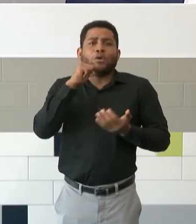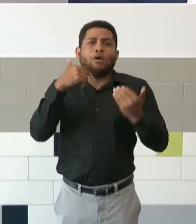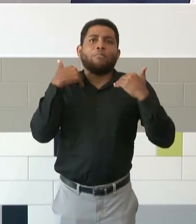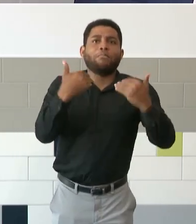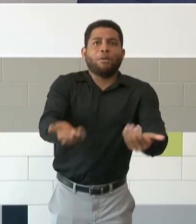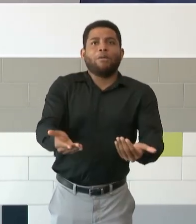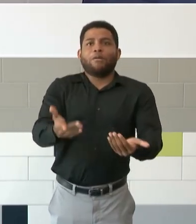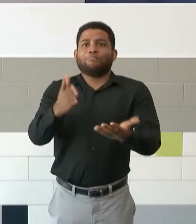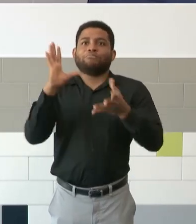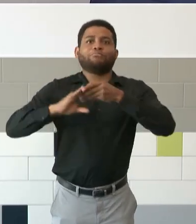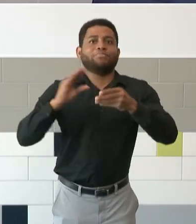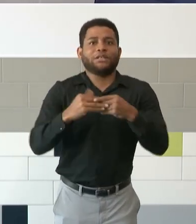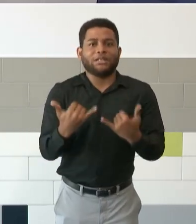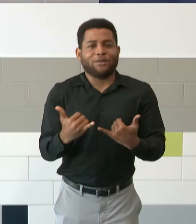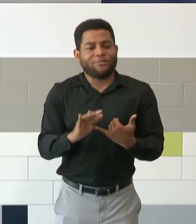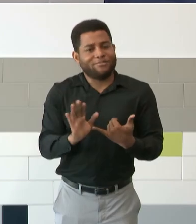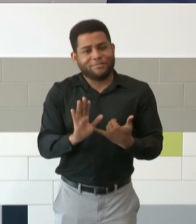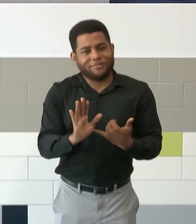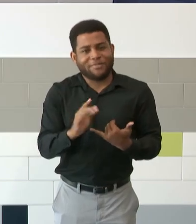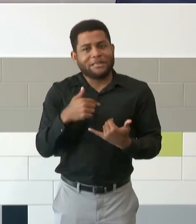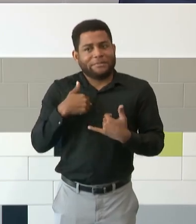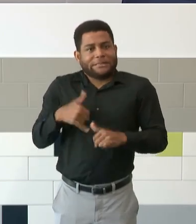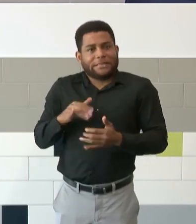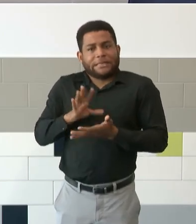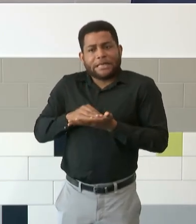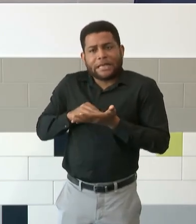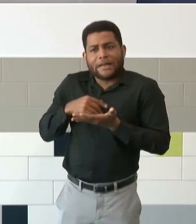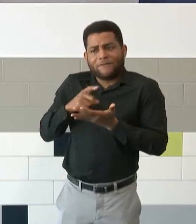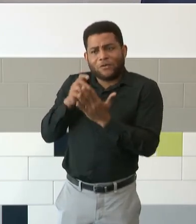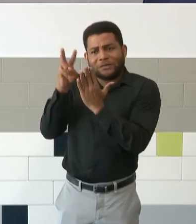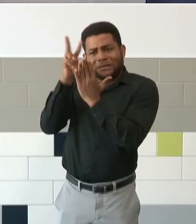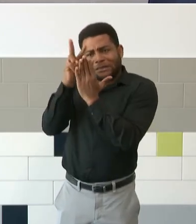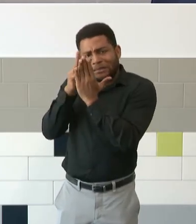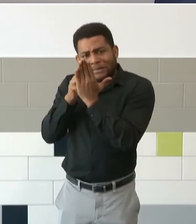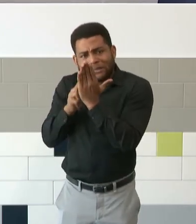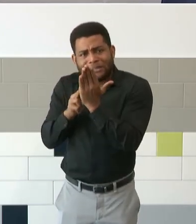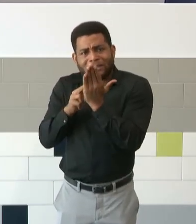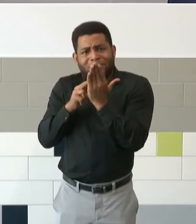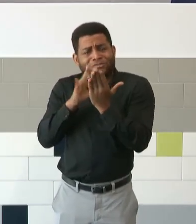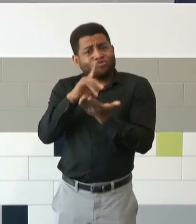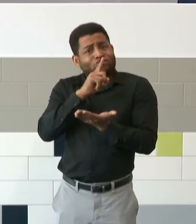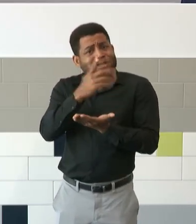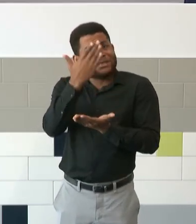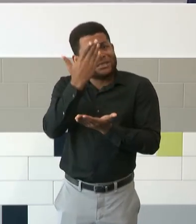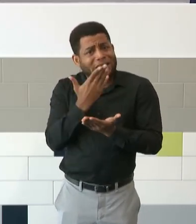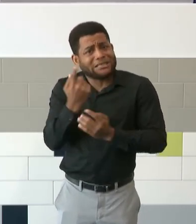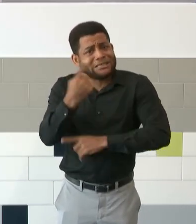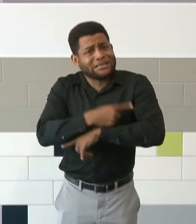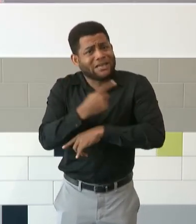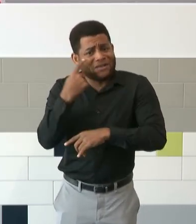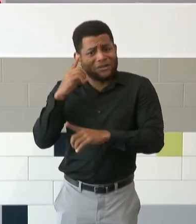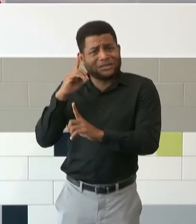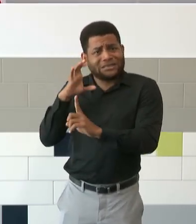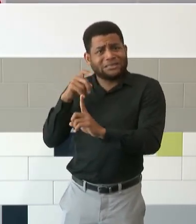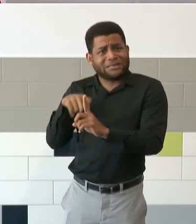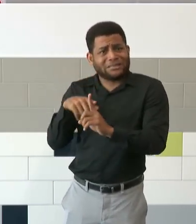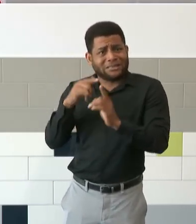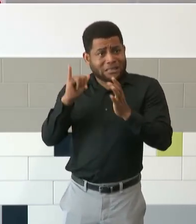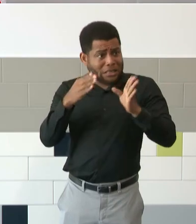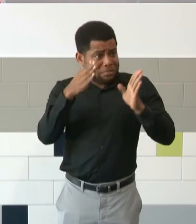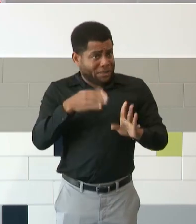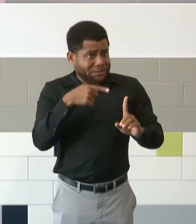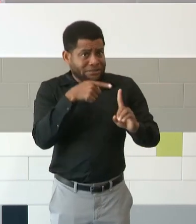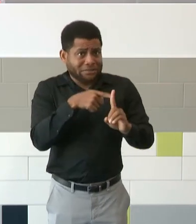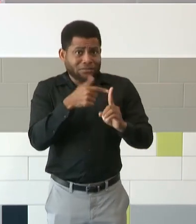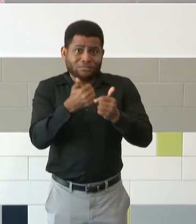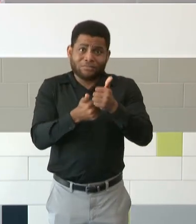taken a very hard look at it. It's a tragic day for the district when somebody in a position like that is accused